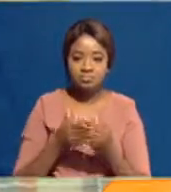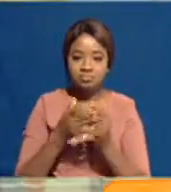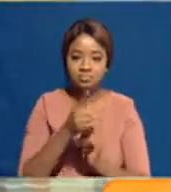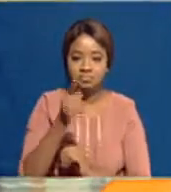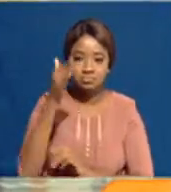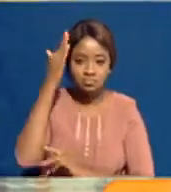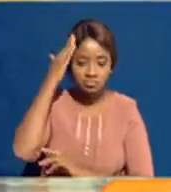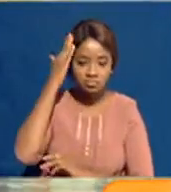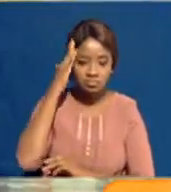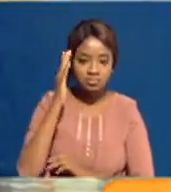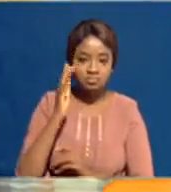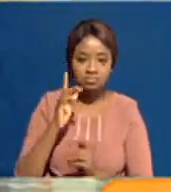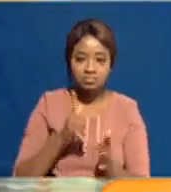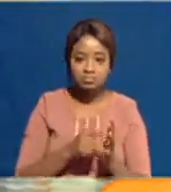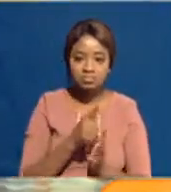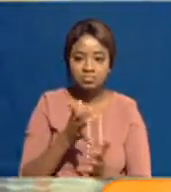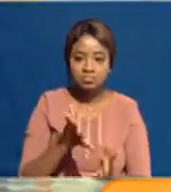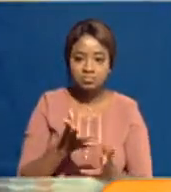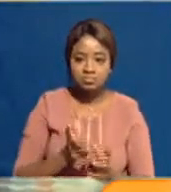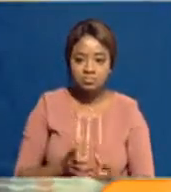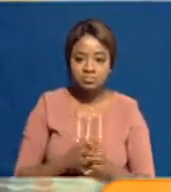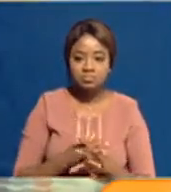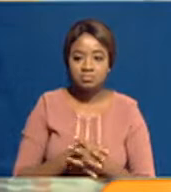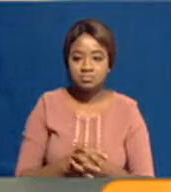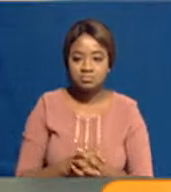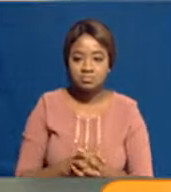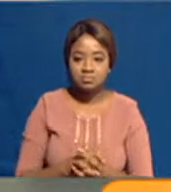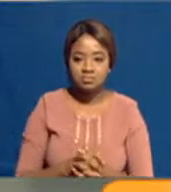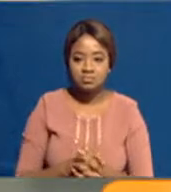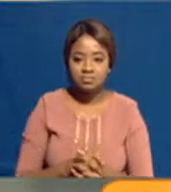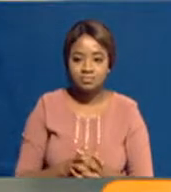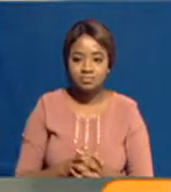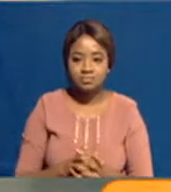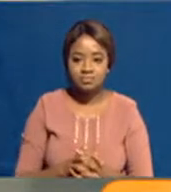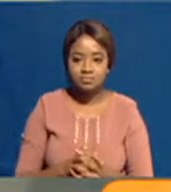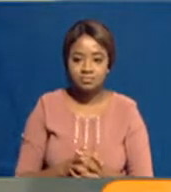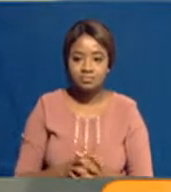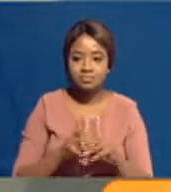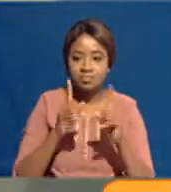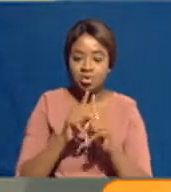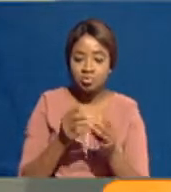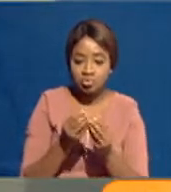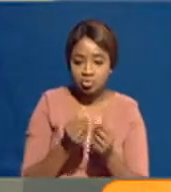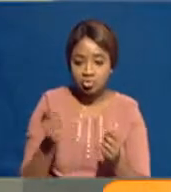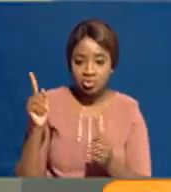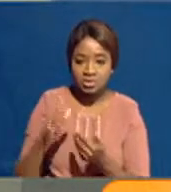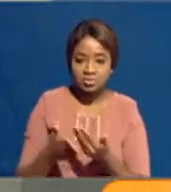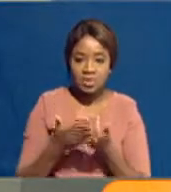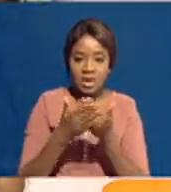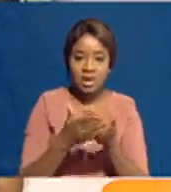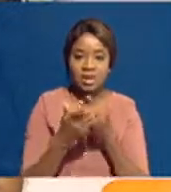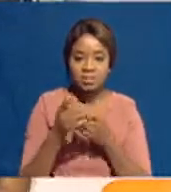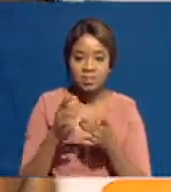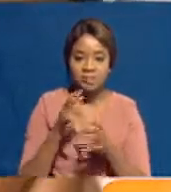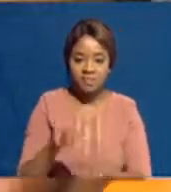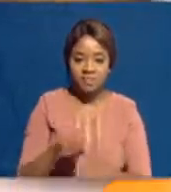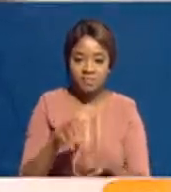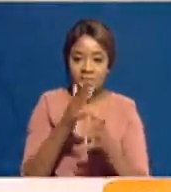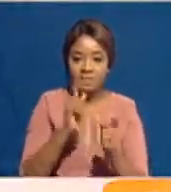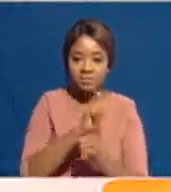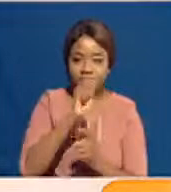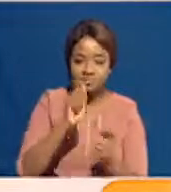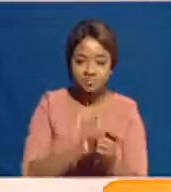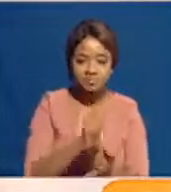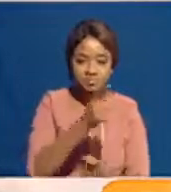or what is more in the soil, and then take in corrective actions. A solution targeting smallholder farmers, especially in remote